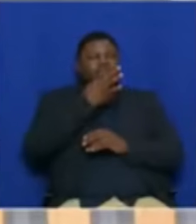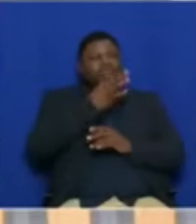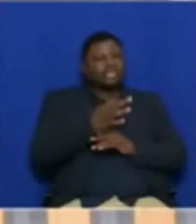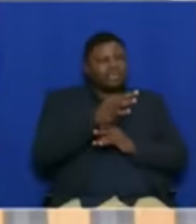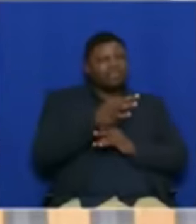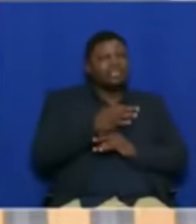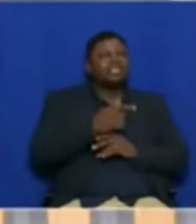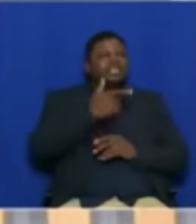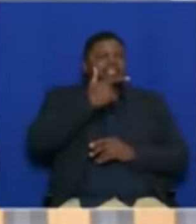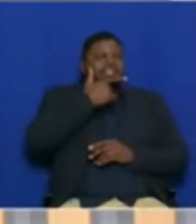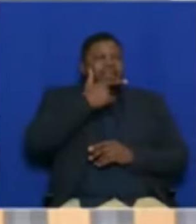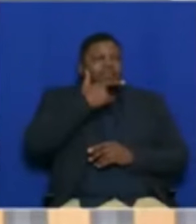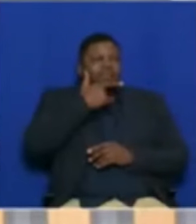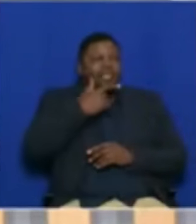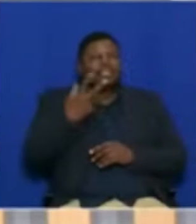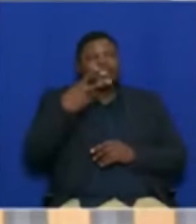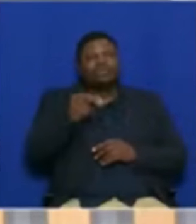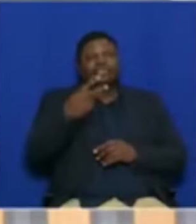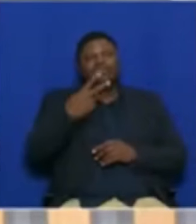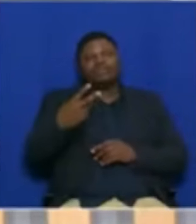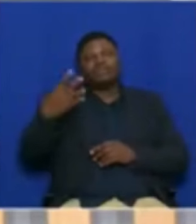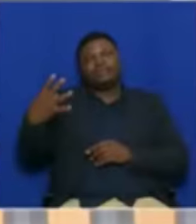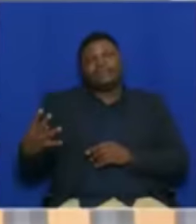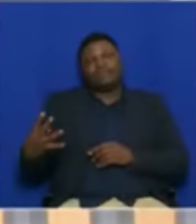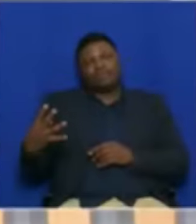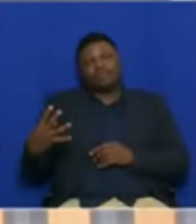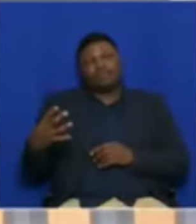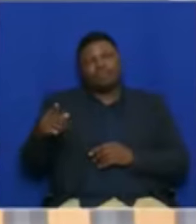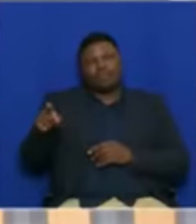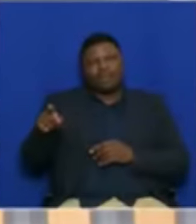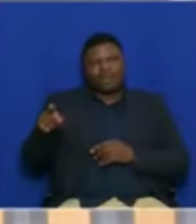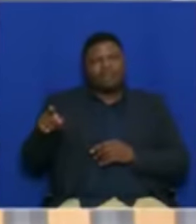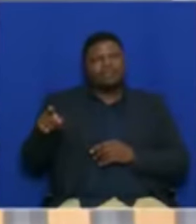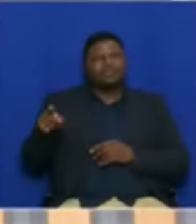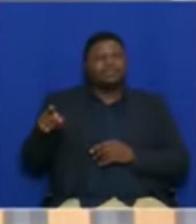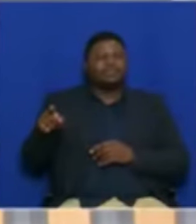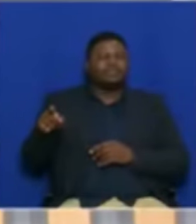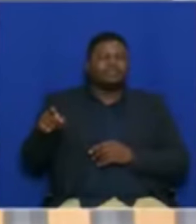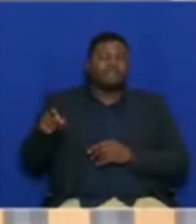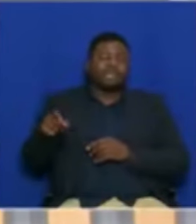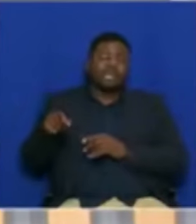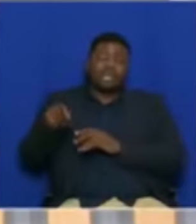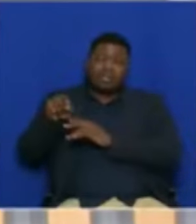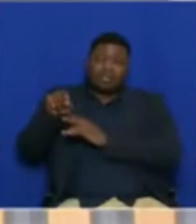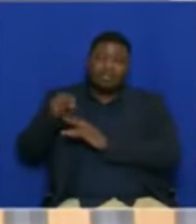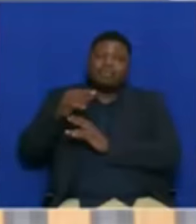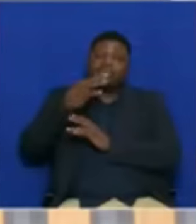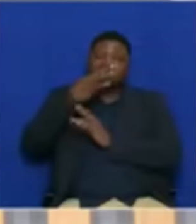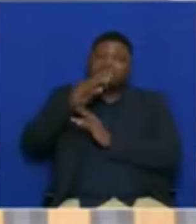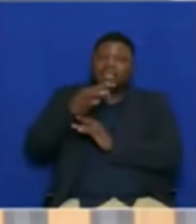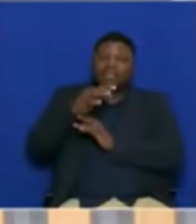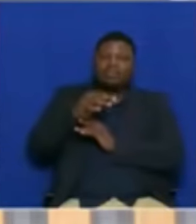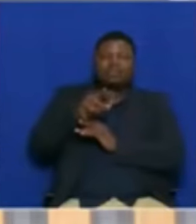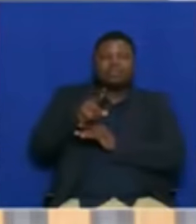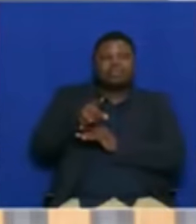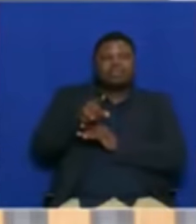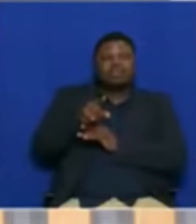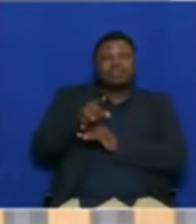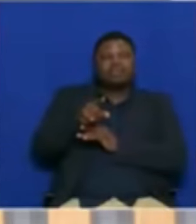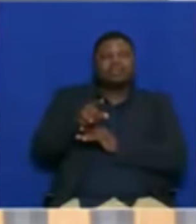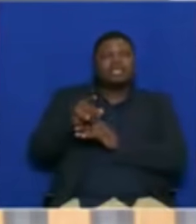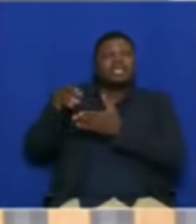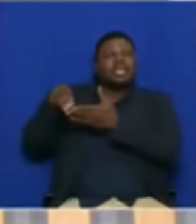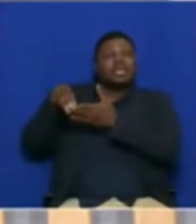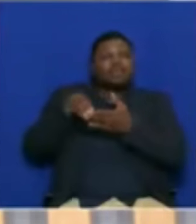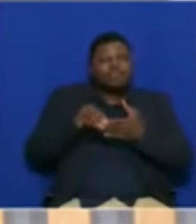it denote or tell me that this broad, big inquiry into crime intelligence that you're